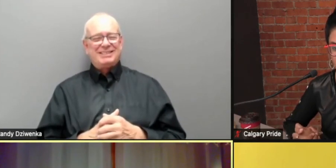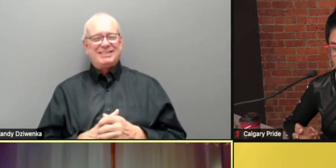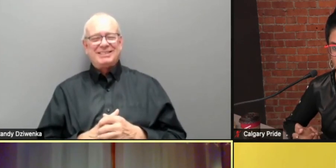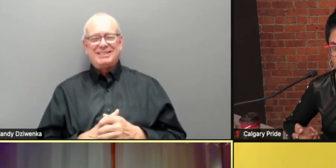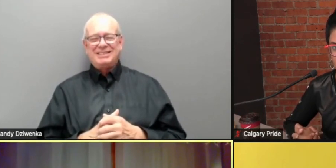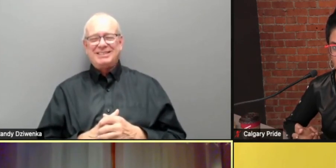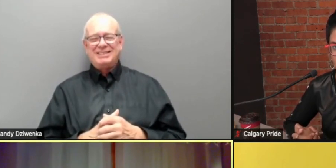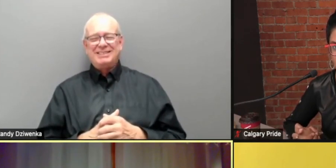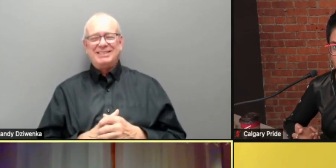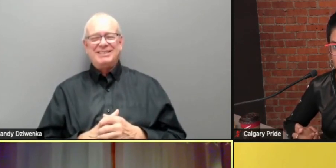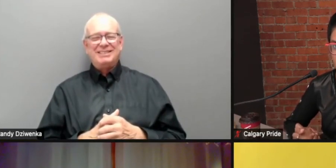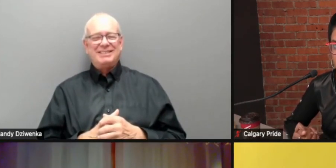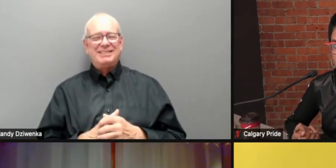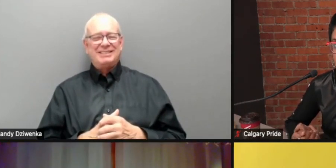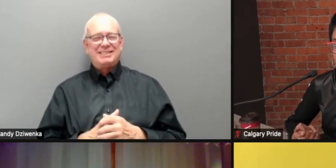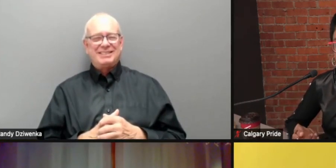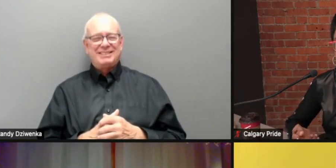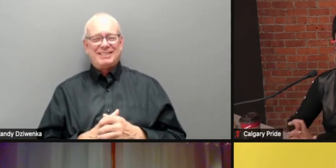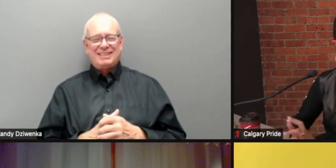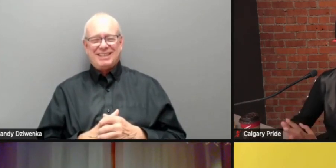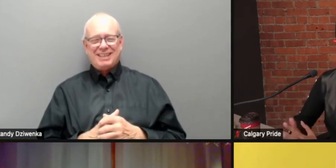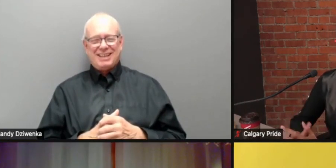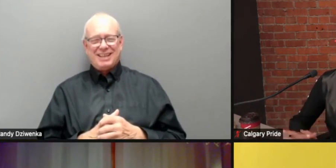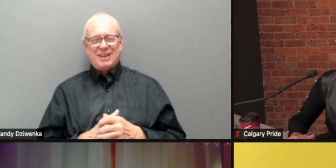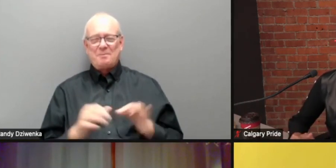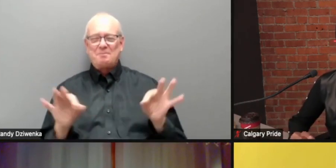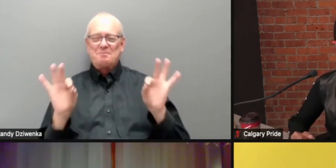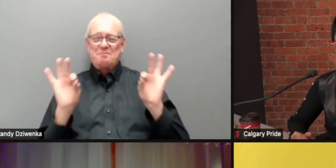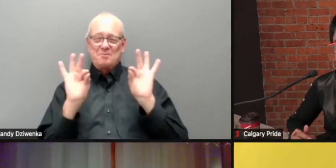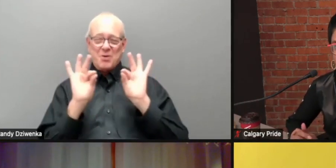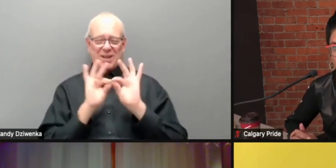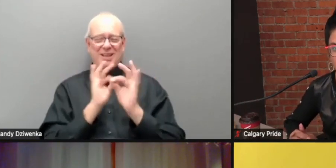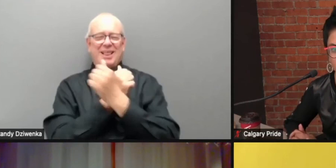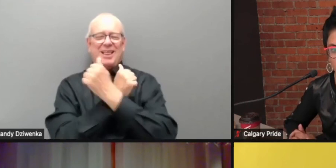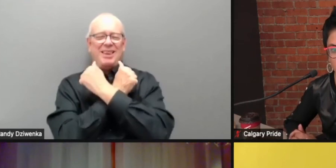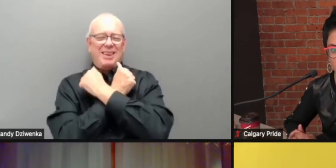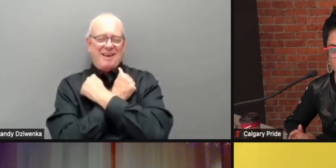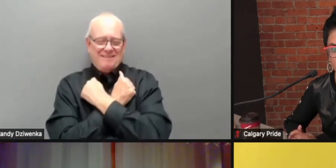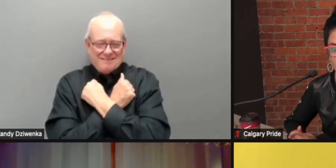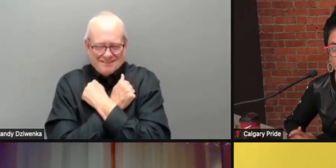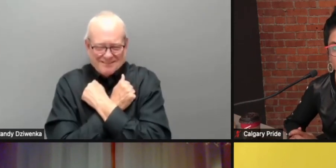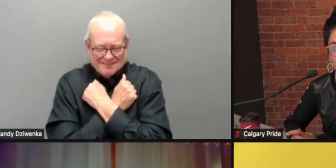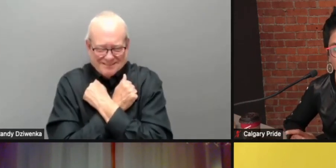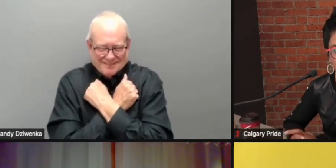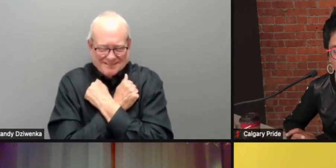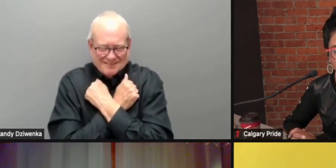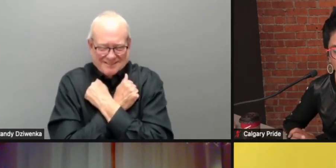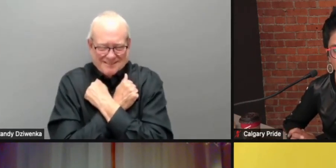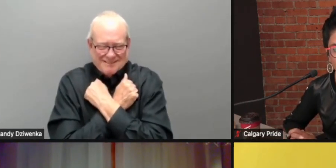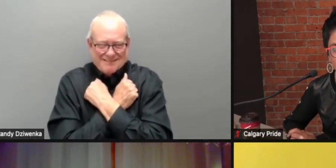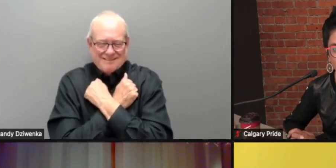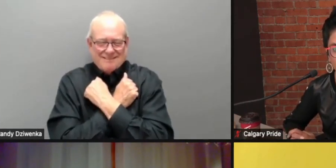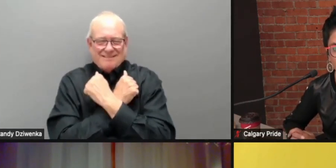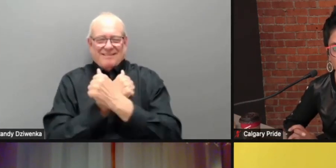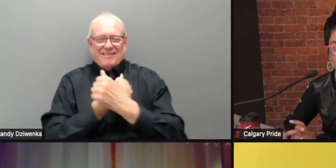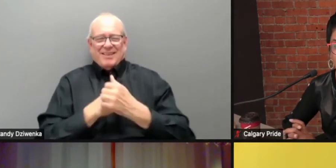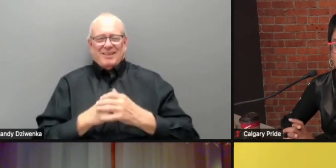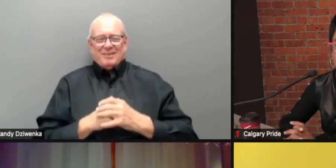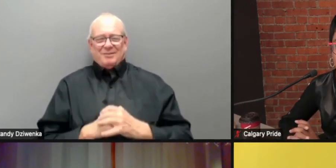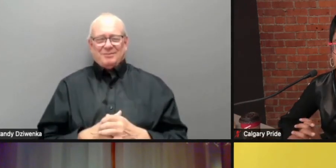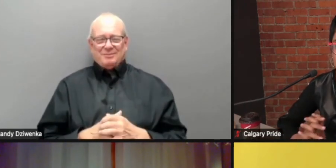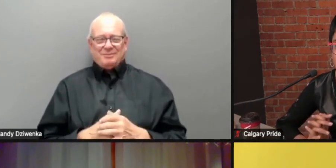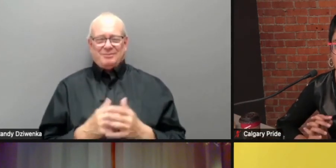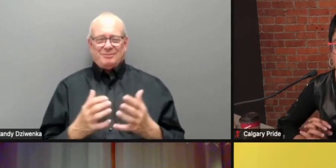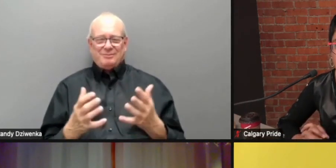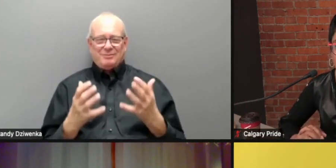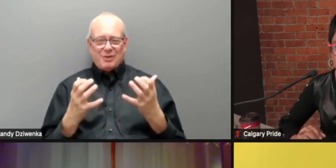Yeah. And that's a fitting segue into my next piece, which is on behalf of Calgary Pride, I'd like to